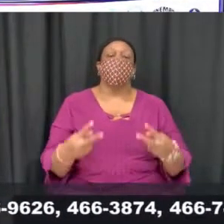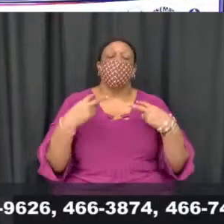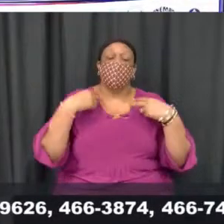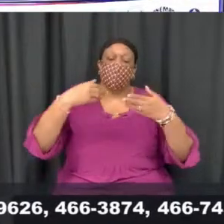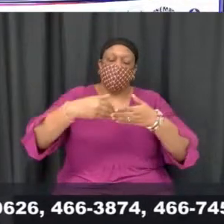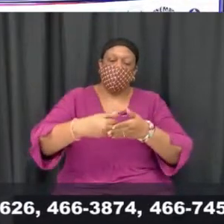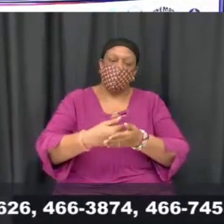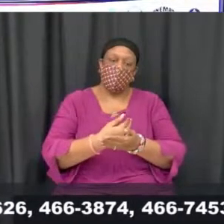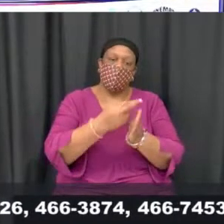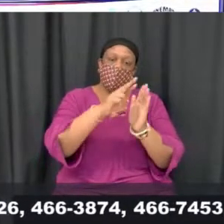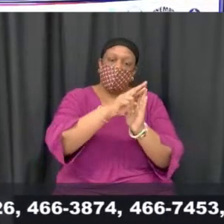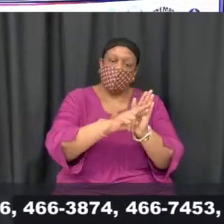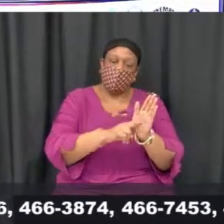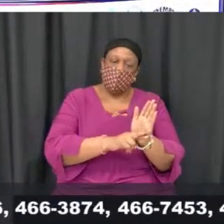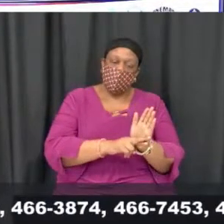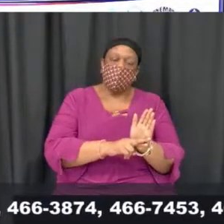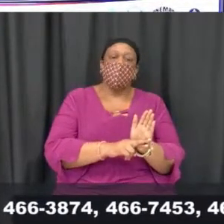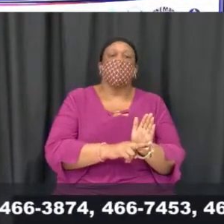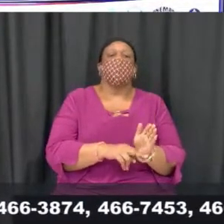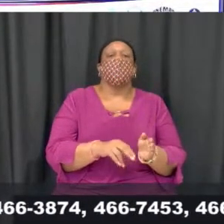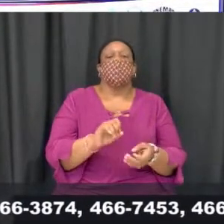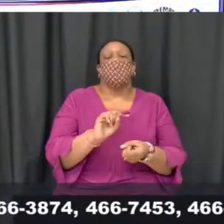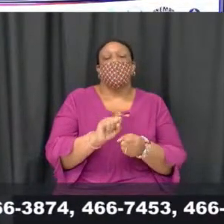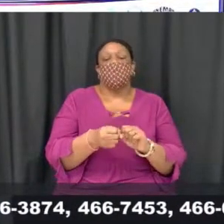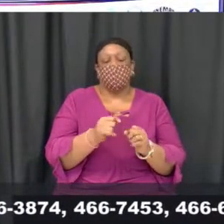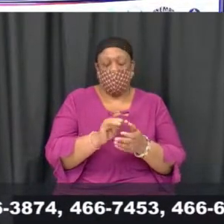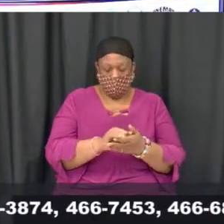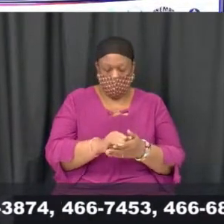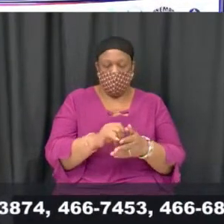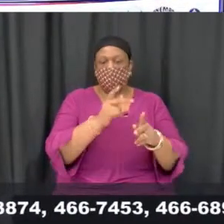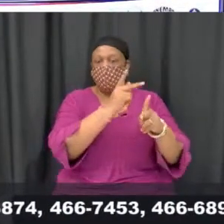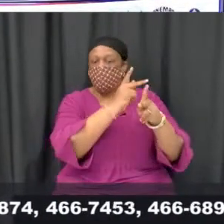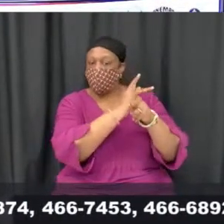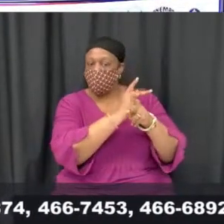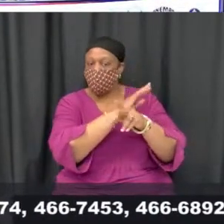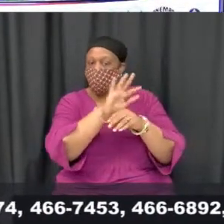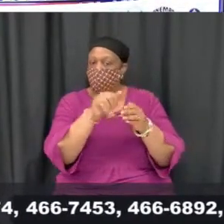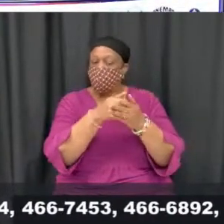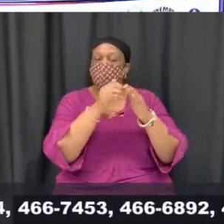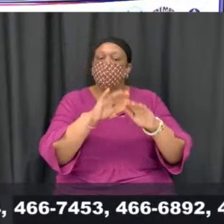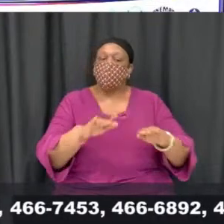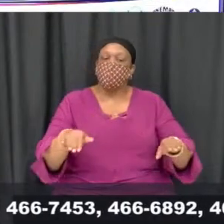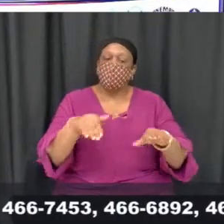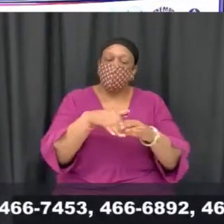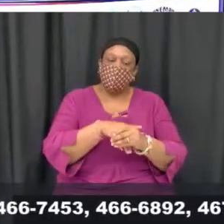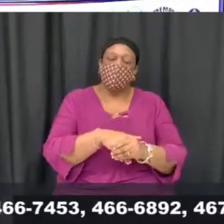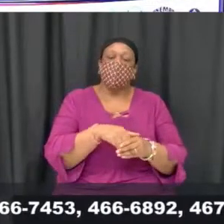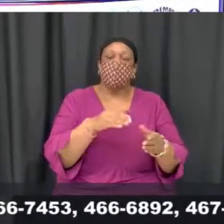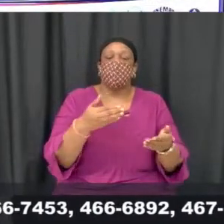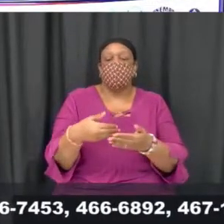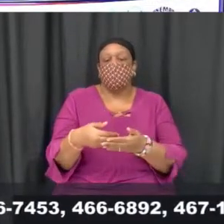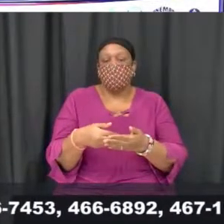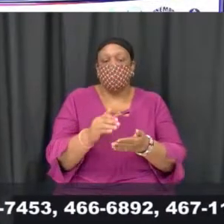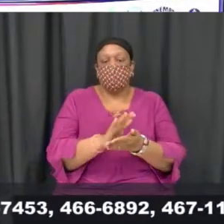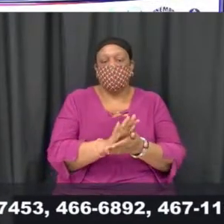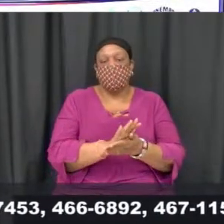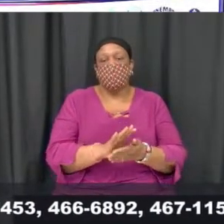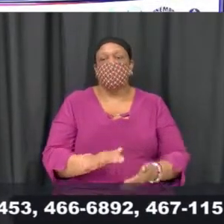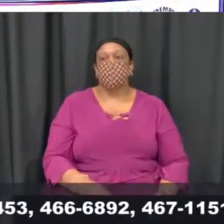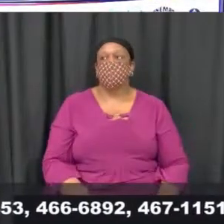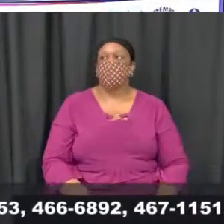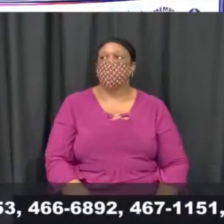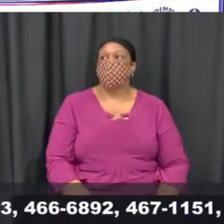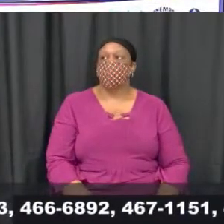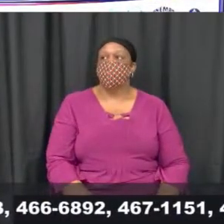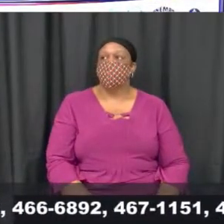procedure regarding the new COVID-19 protocols that were updated. We were also,